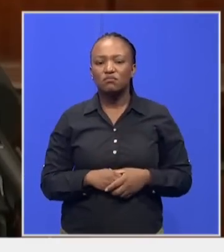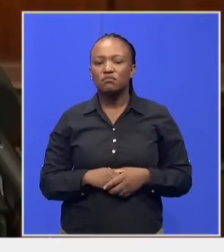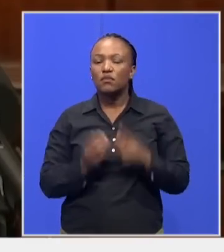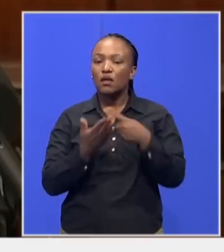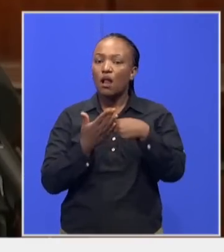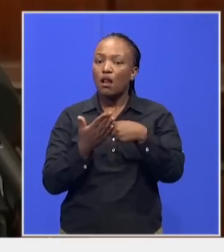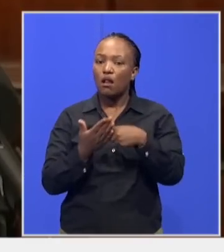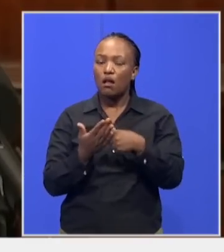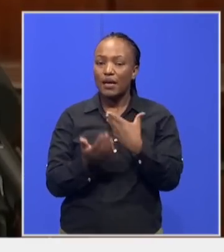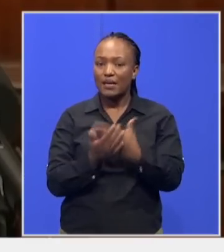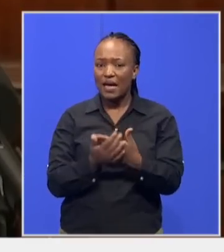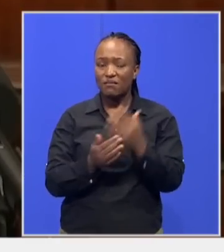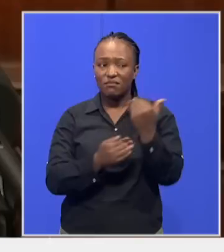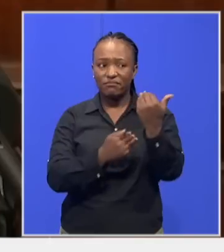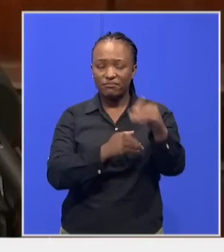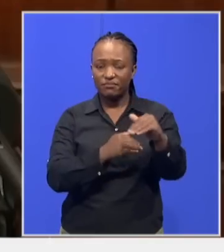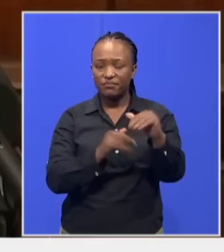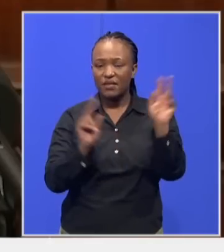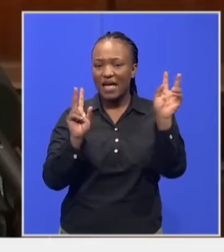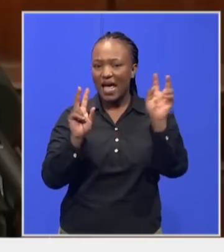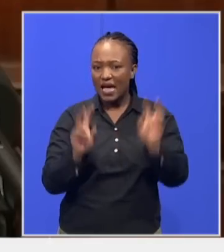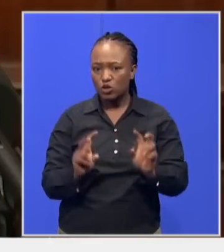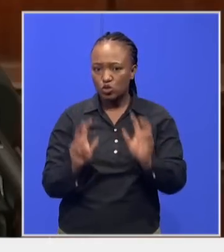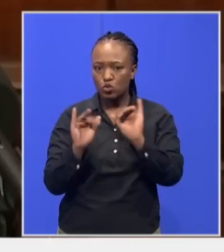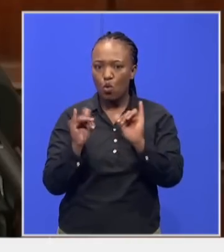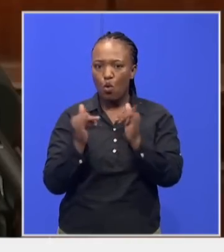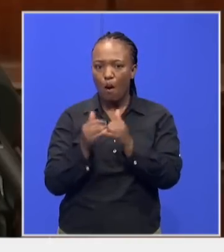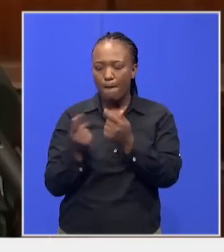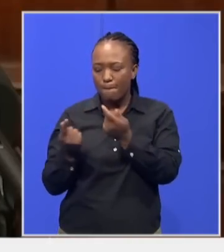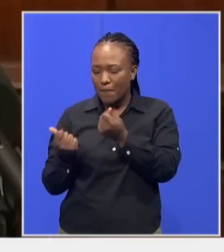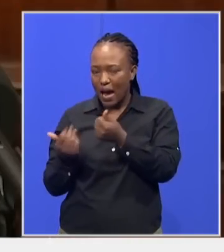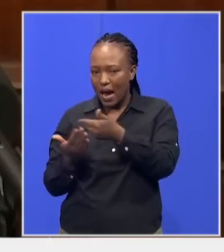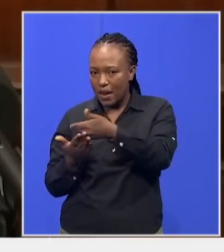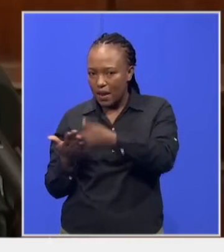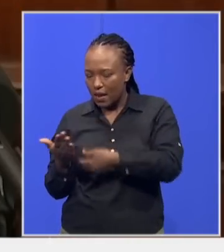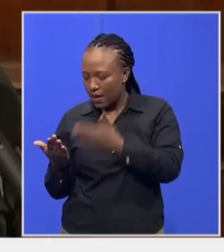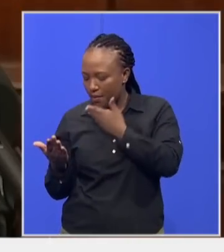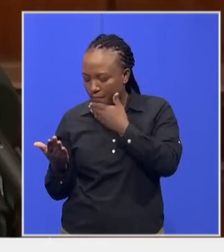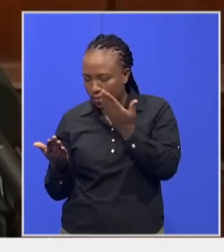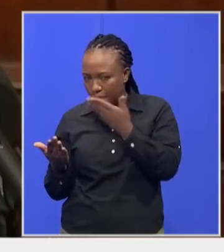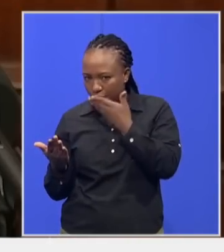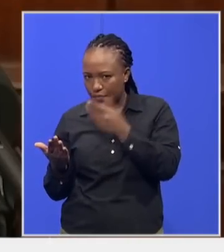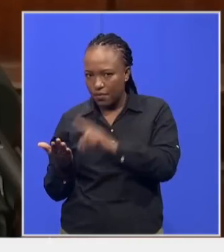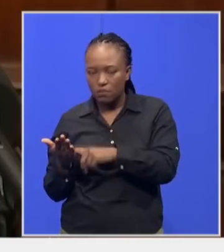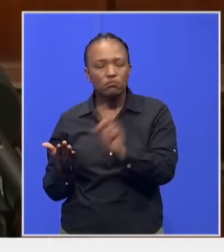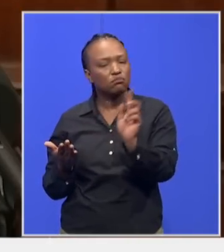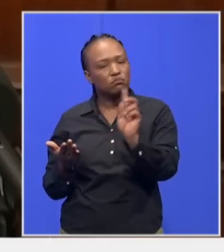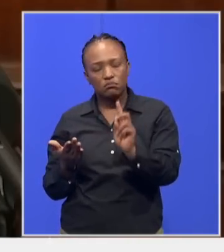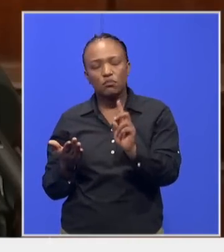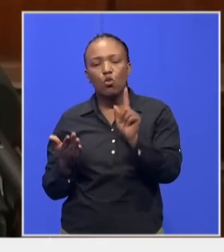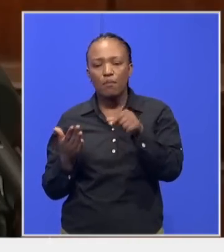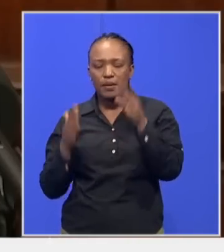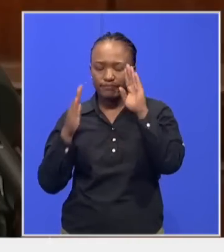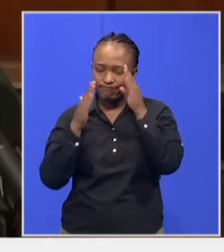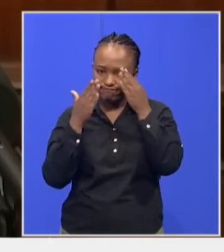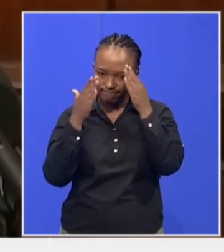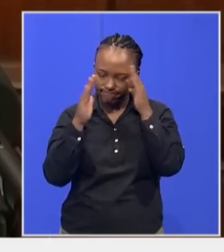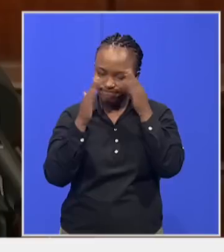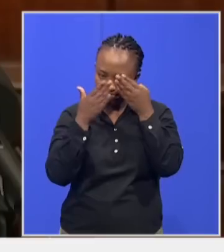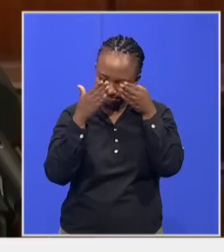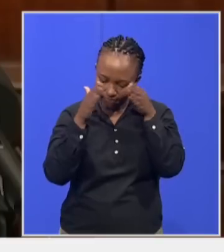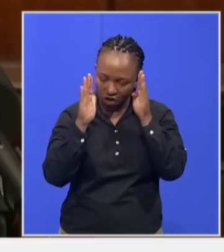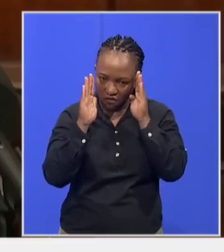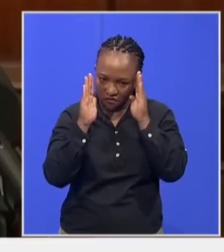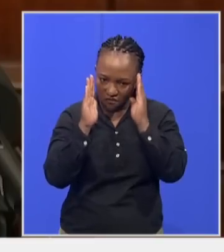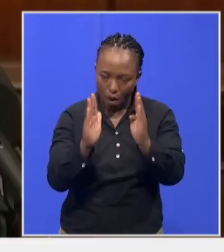restricted to the Eskom's balance sheet. The conversation must be restricted, must be expanded to what is in the best interest of